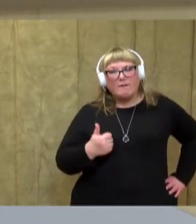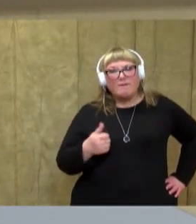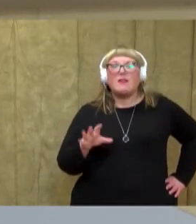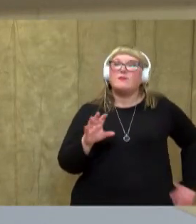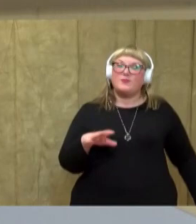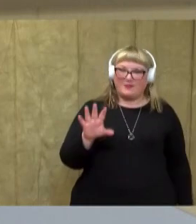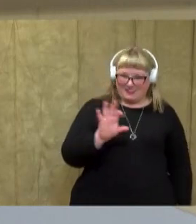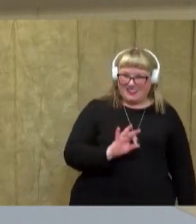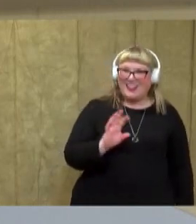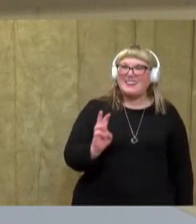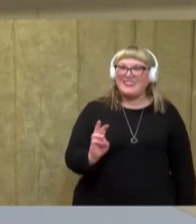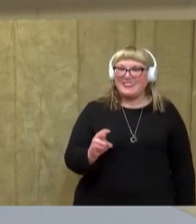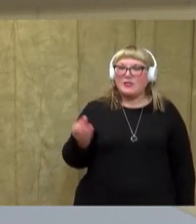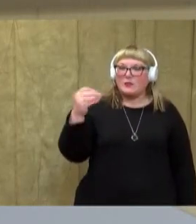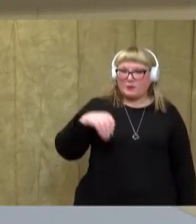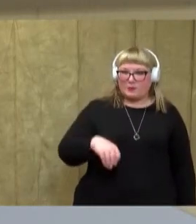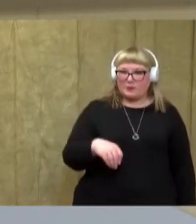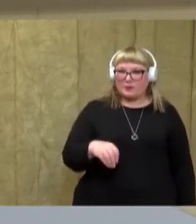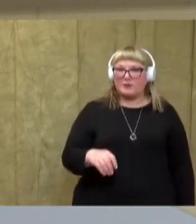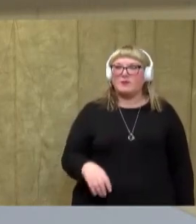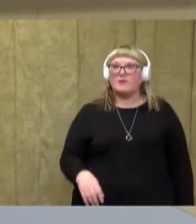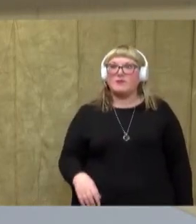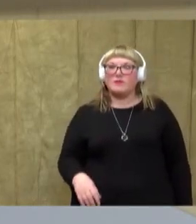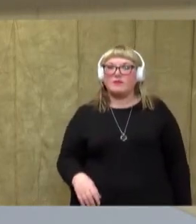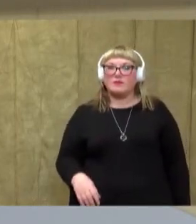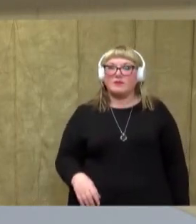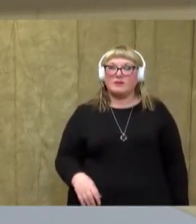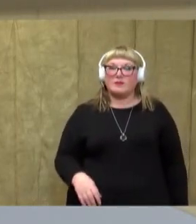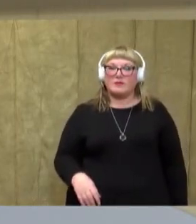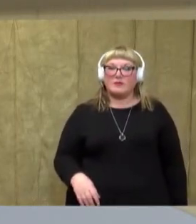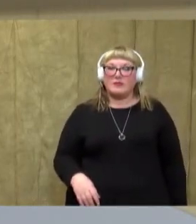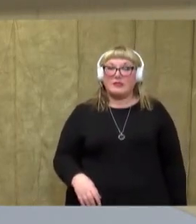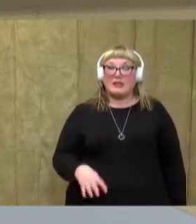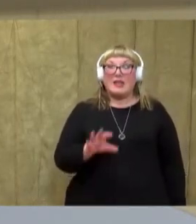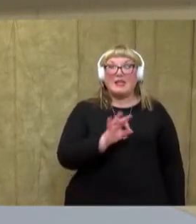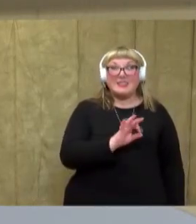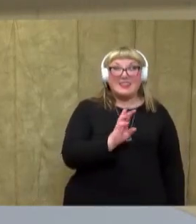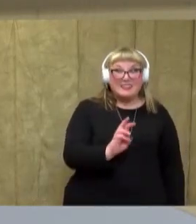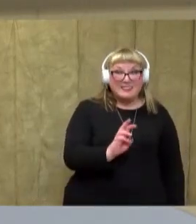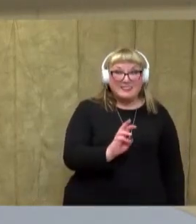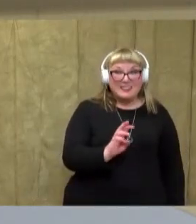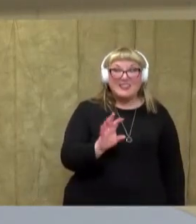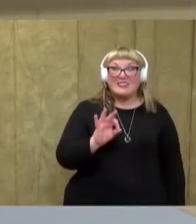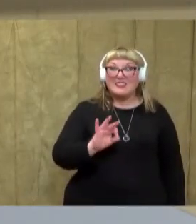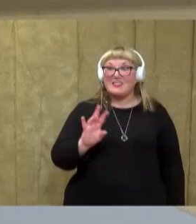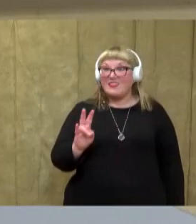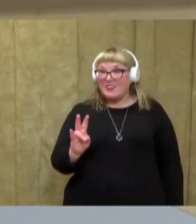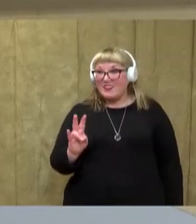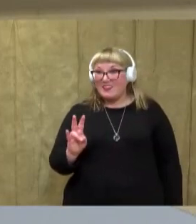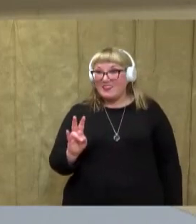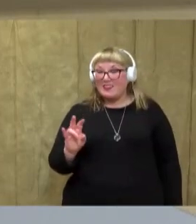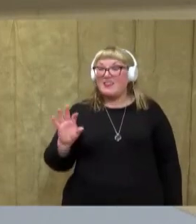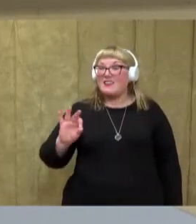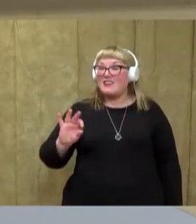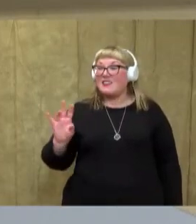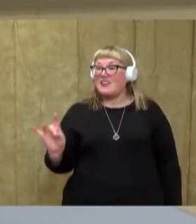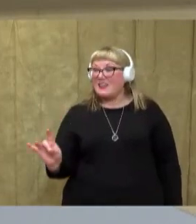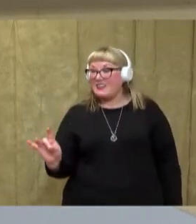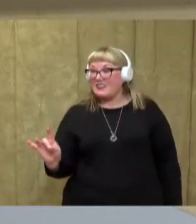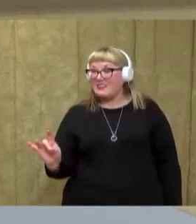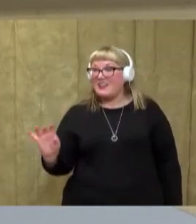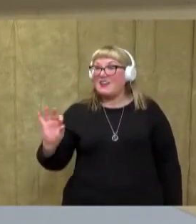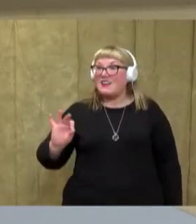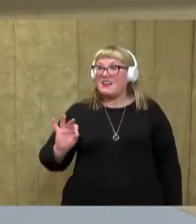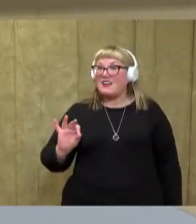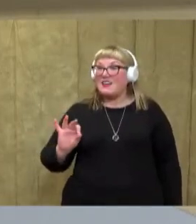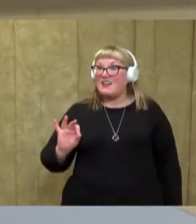This is 96. Very good. So let's count on from 96, 97, 98,